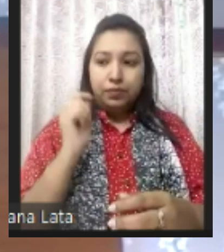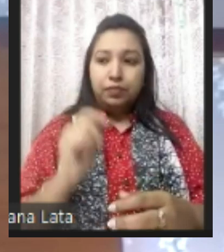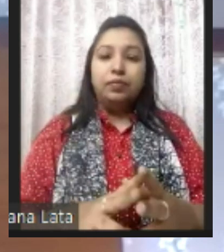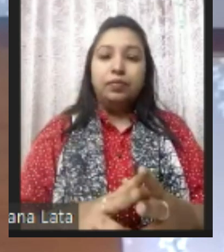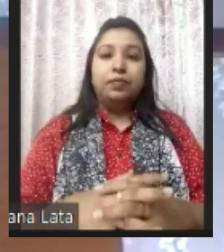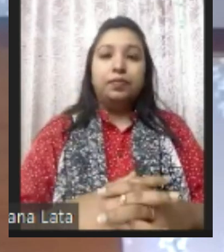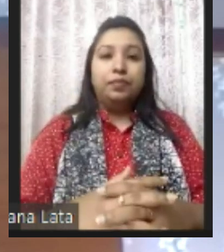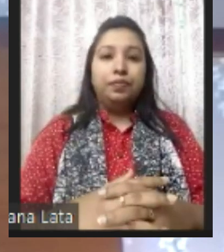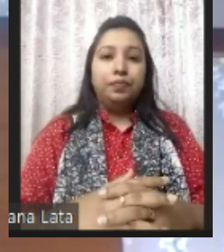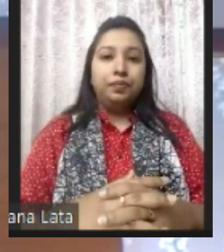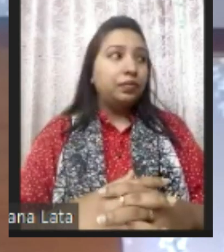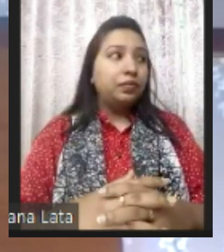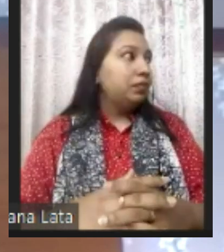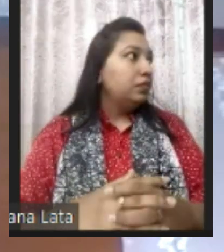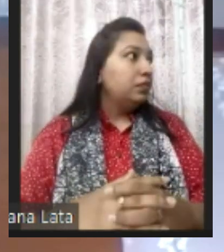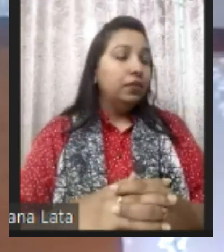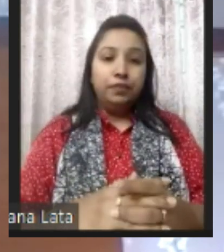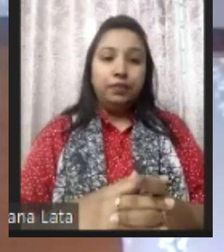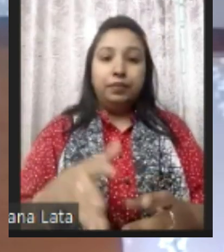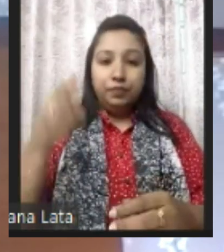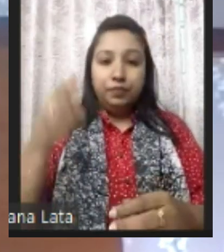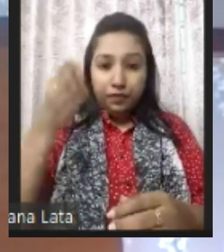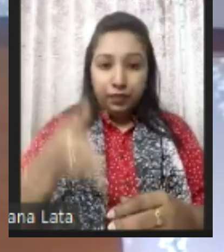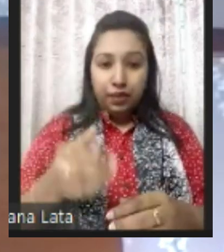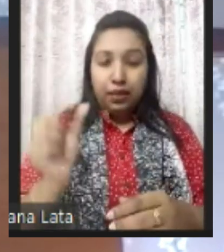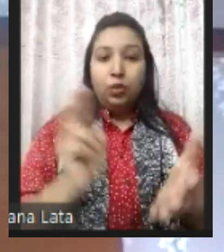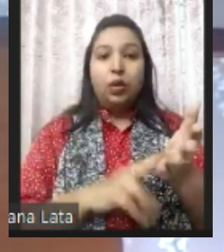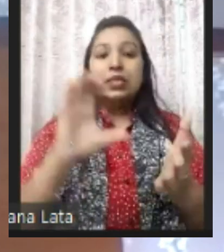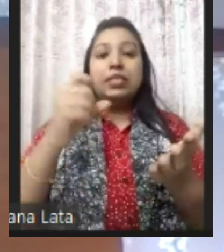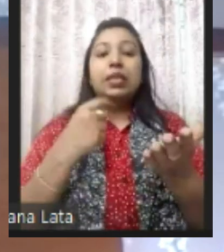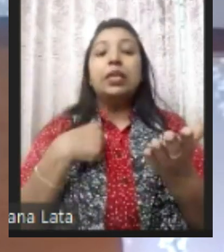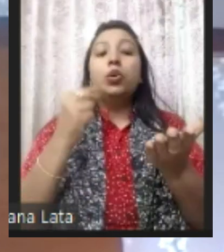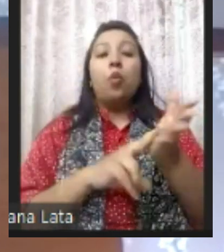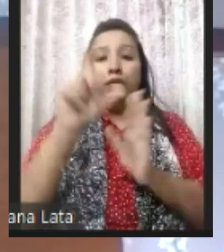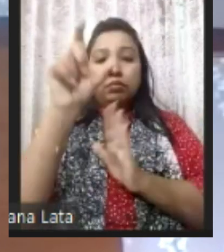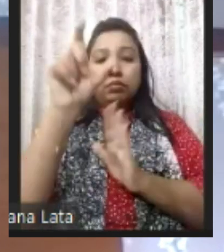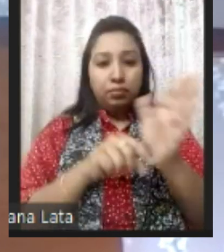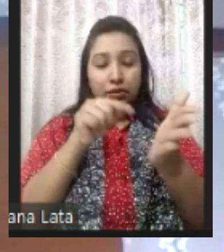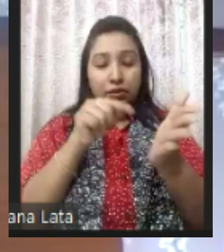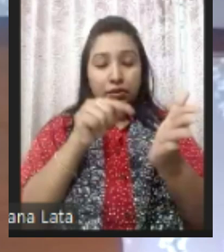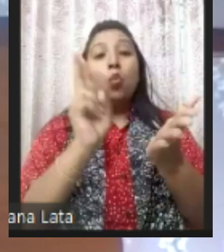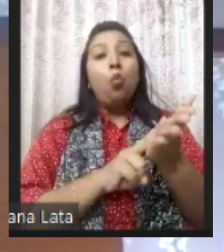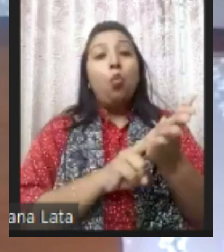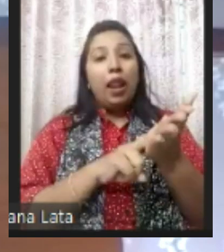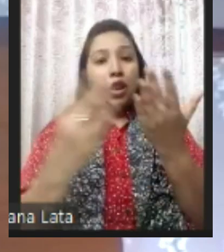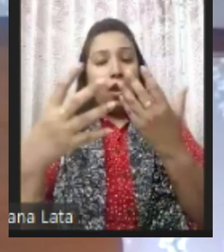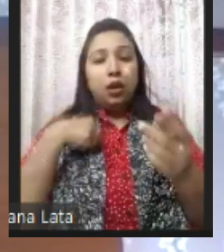UN CRPD. If I refer to the UN CRPD, it's a UN document. It is the United Nations Convention on Rights of Persons